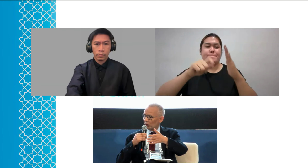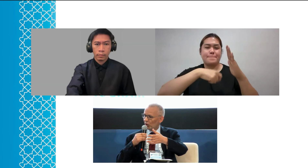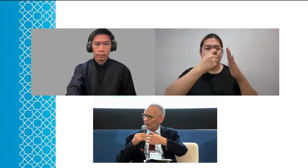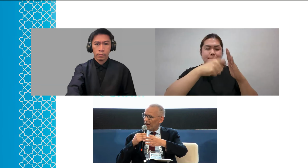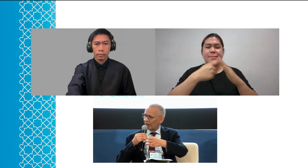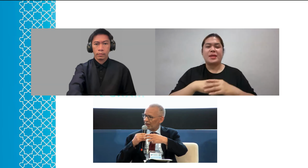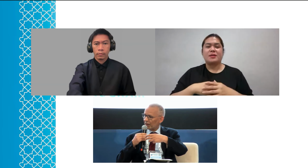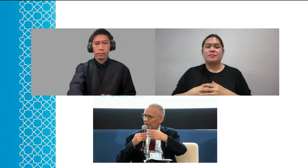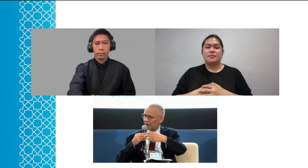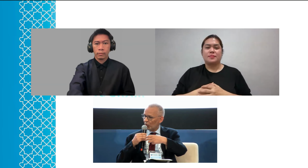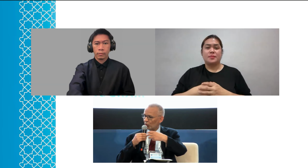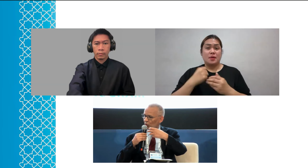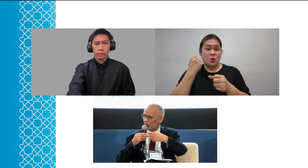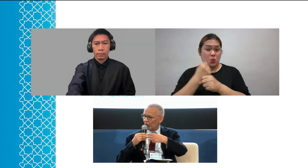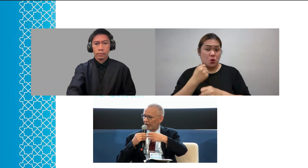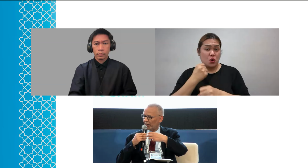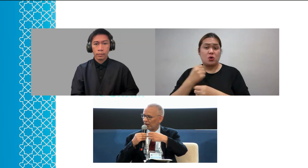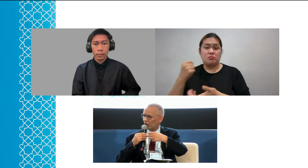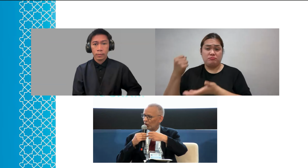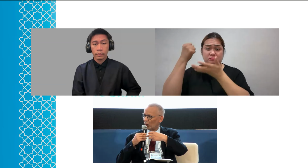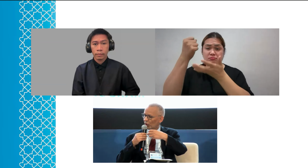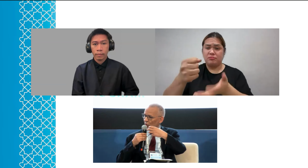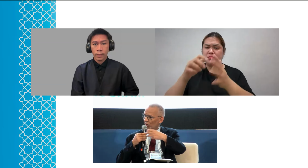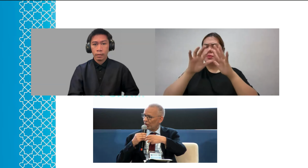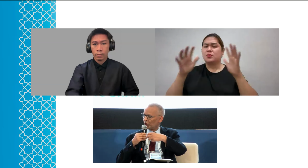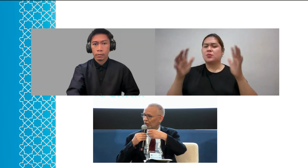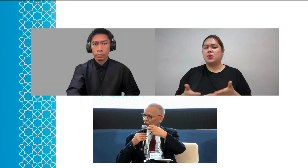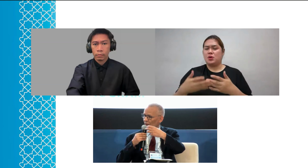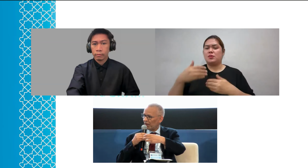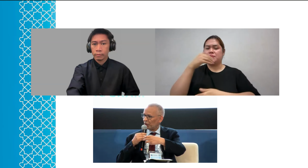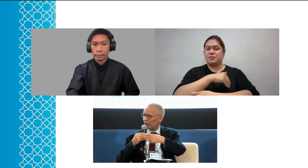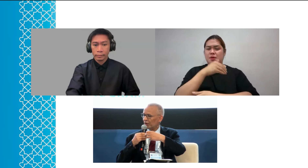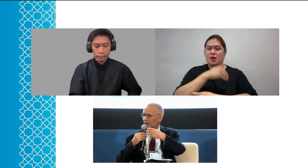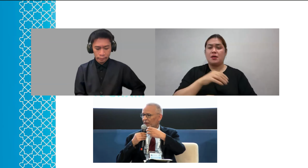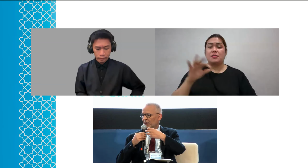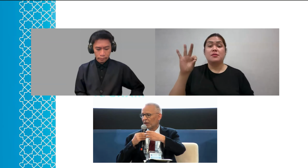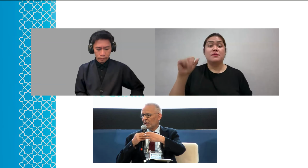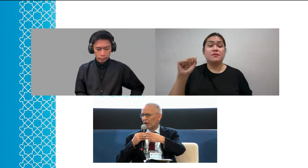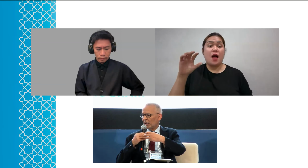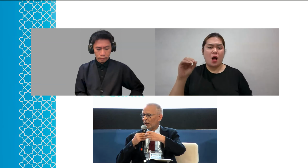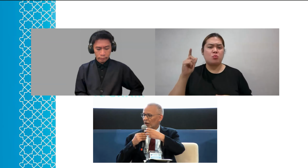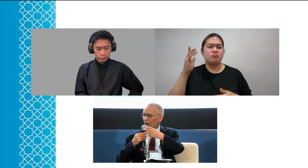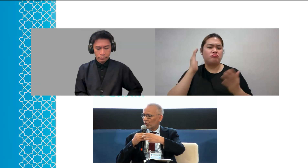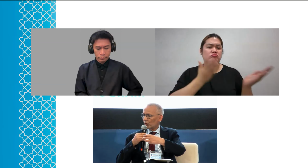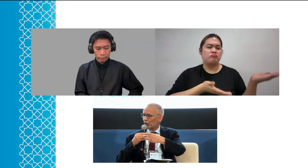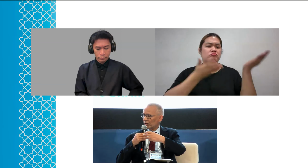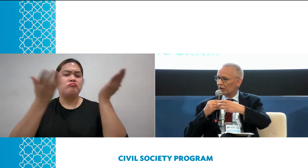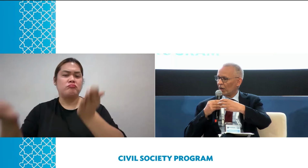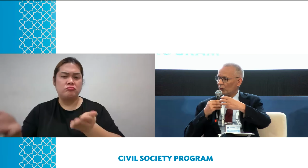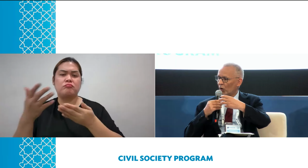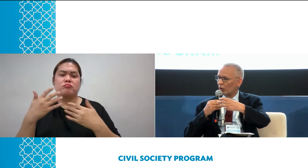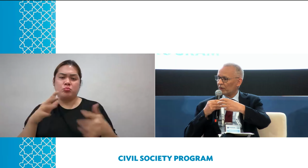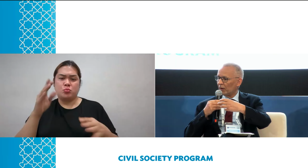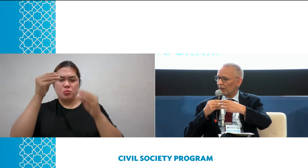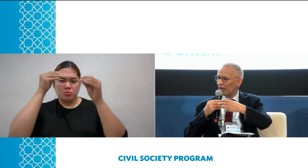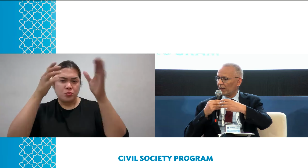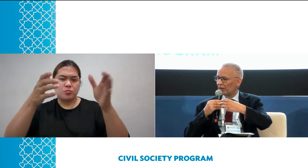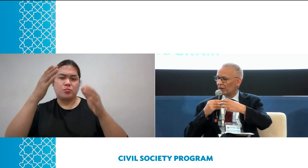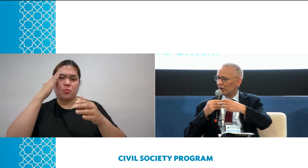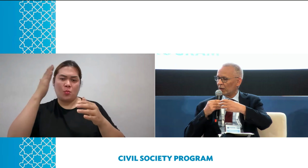by the World Bank, but FAO could bring, knowledge and innovations and approaches. And one of